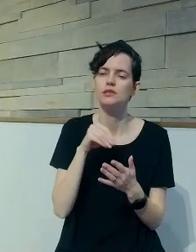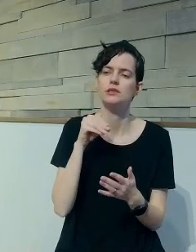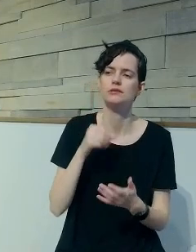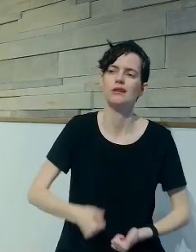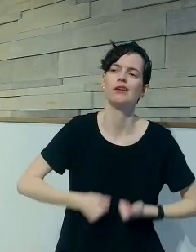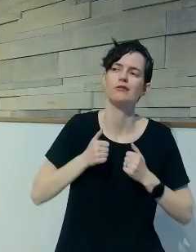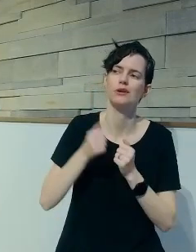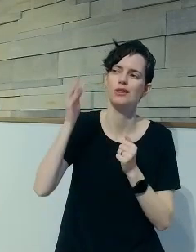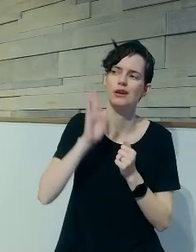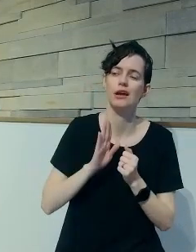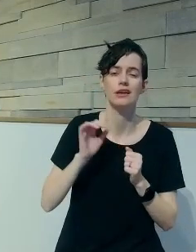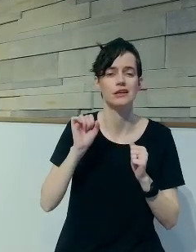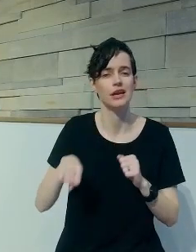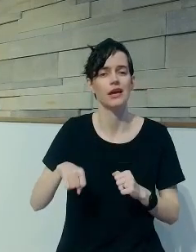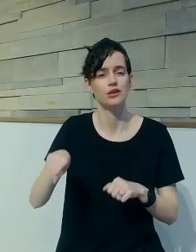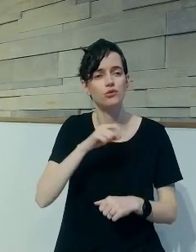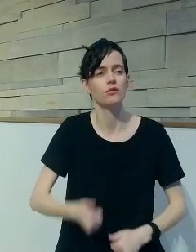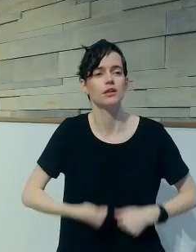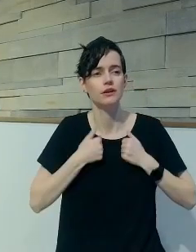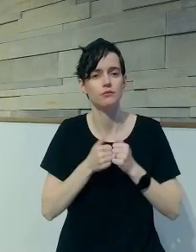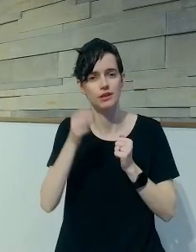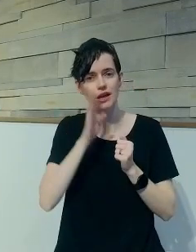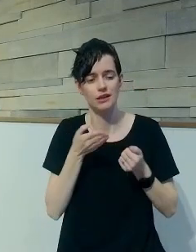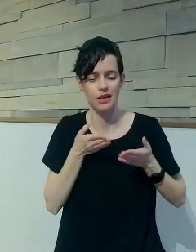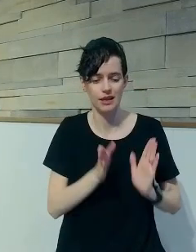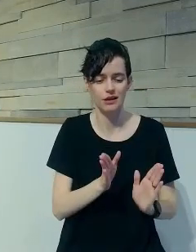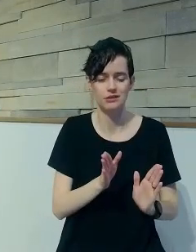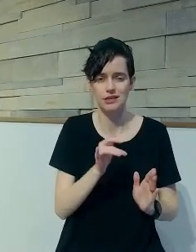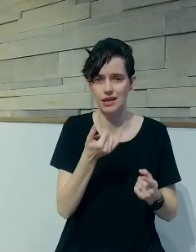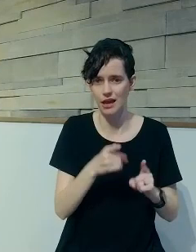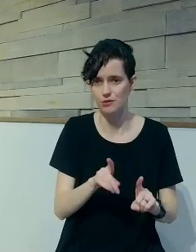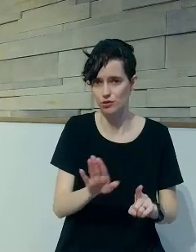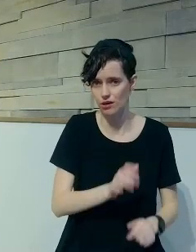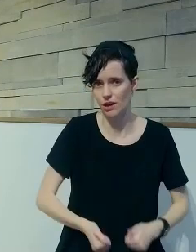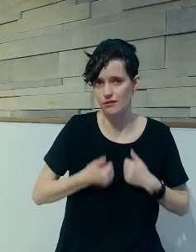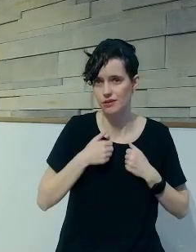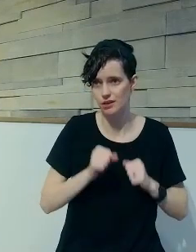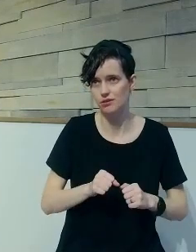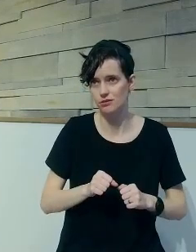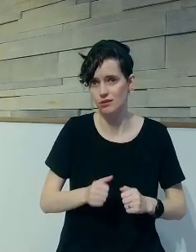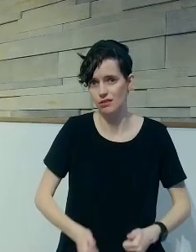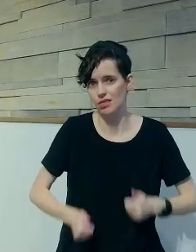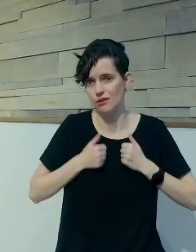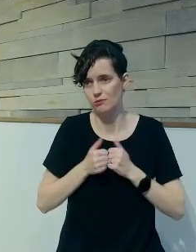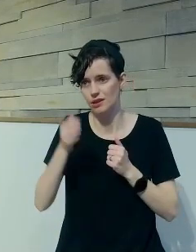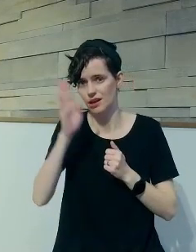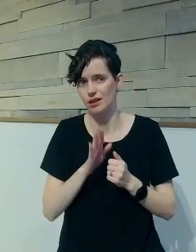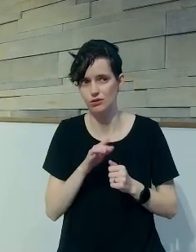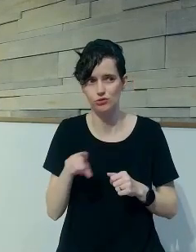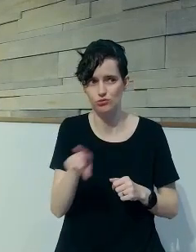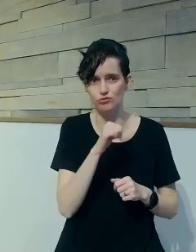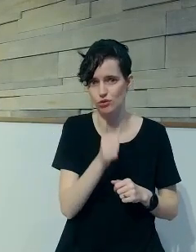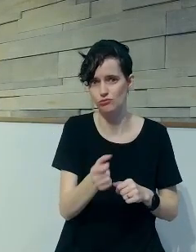God. Can you live with a God that allows this to happen to your life? Can you learn to live with a God that you don't fully